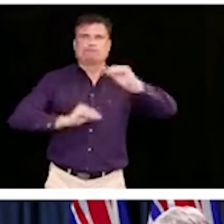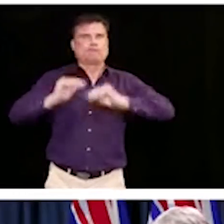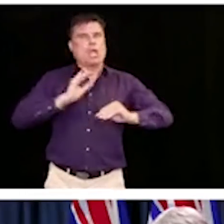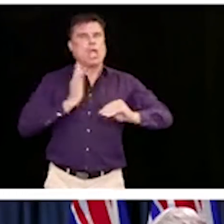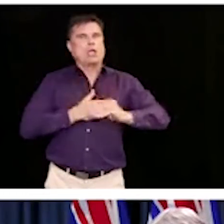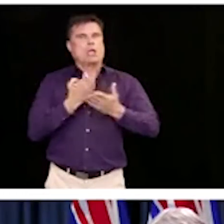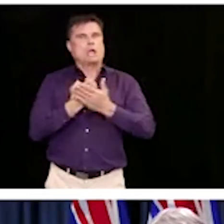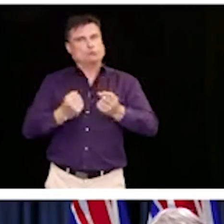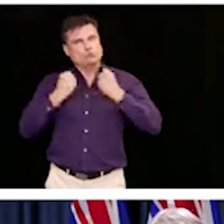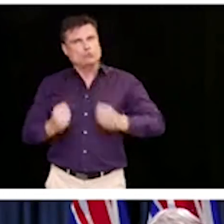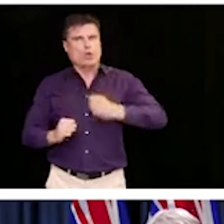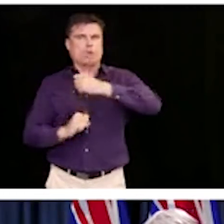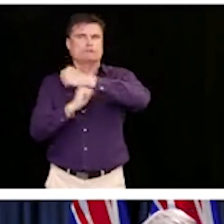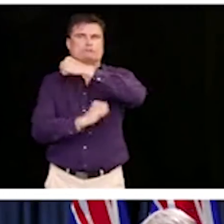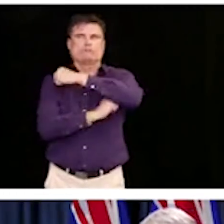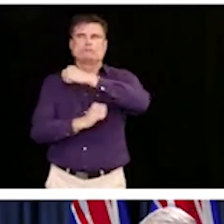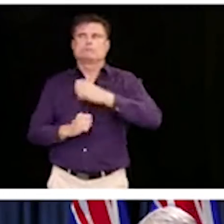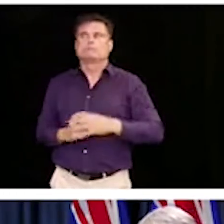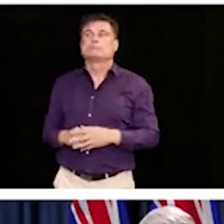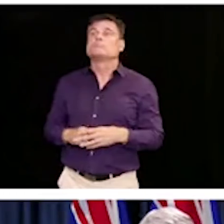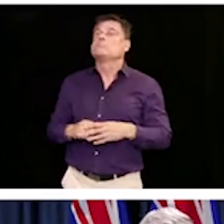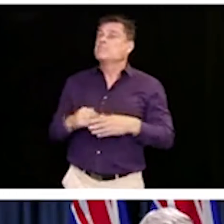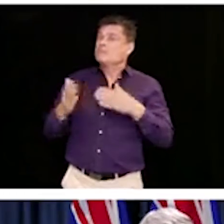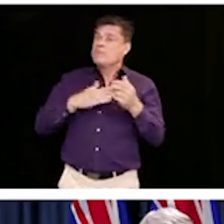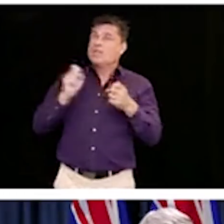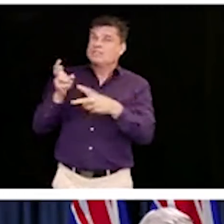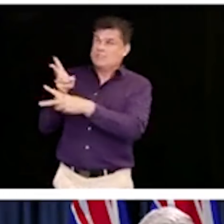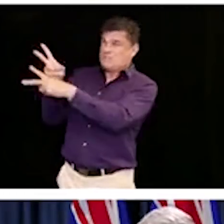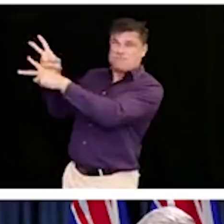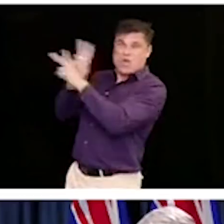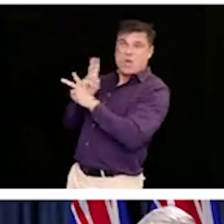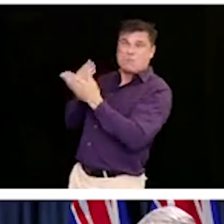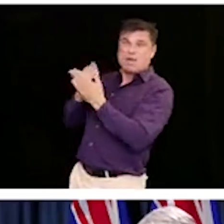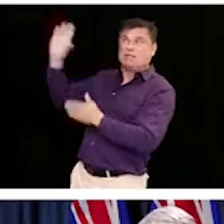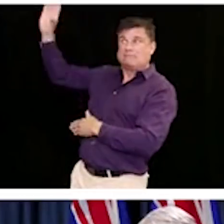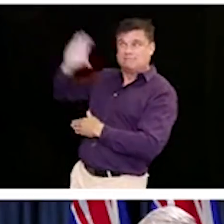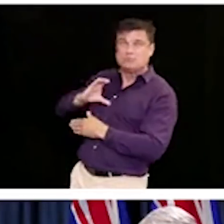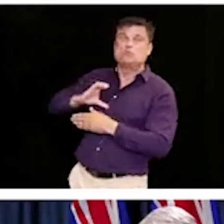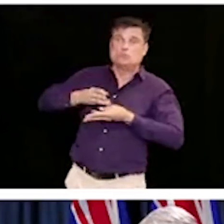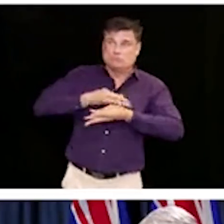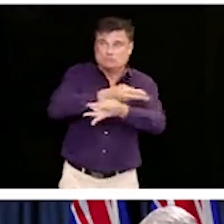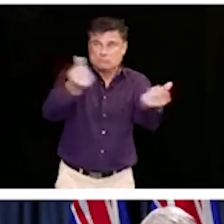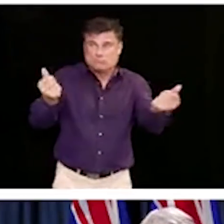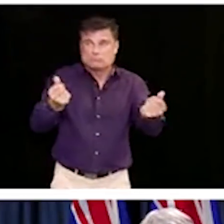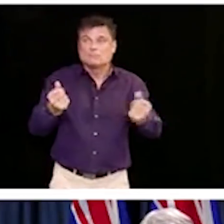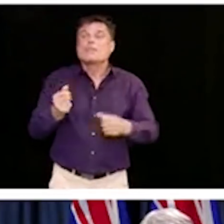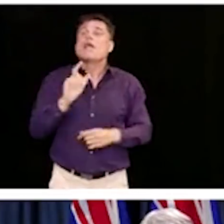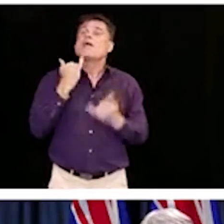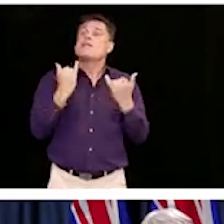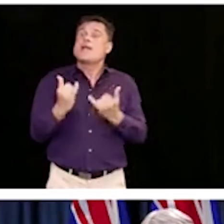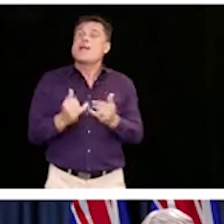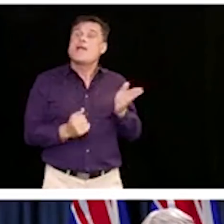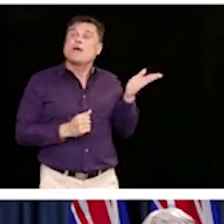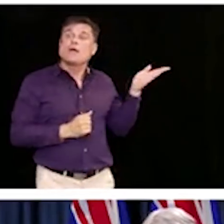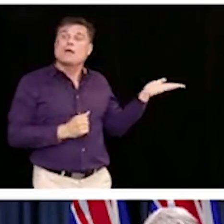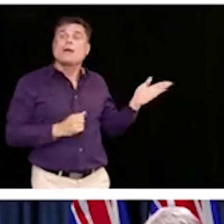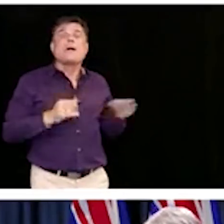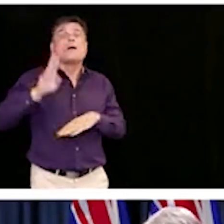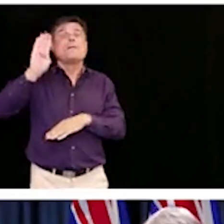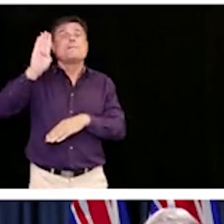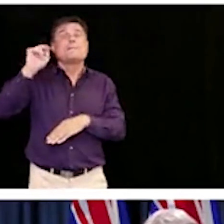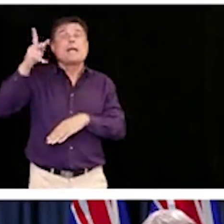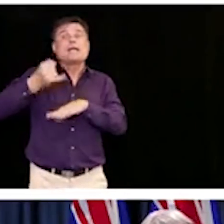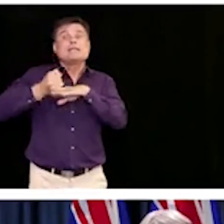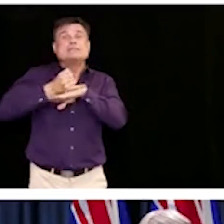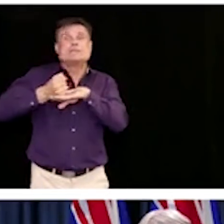So again, although we're faced with increased borrowing and higher debt levels, we're also operating, as you know, in a time of very low interest rates. So from